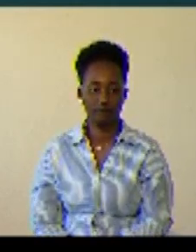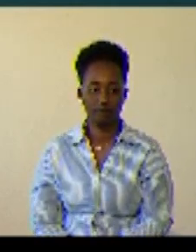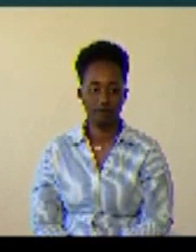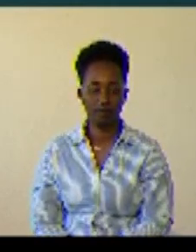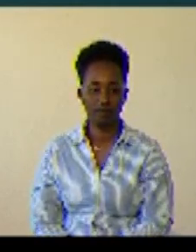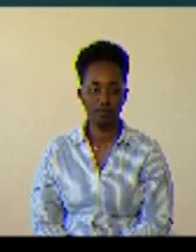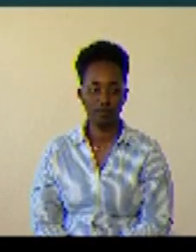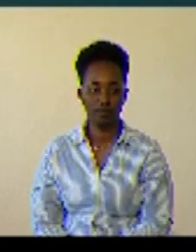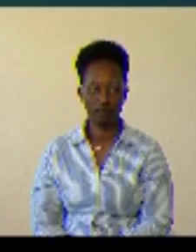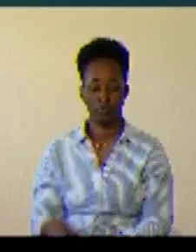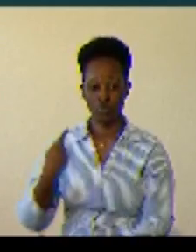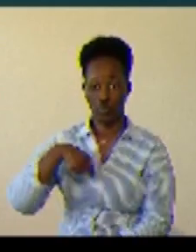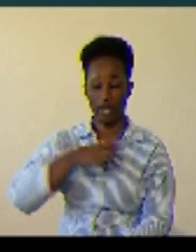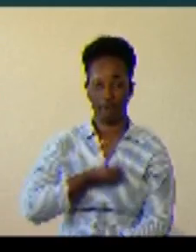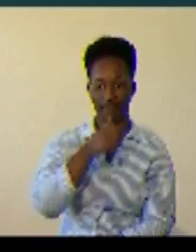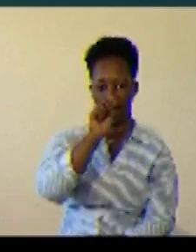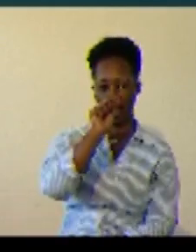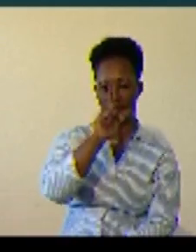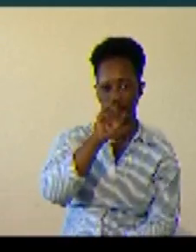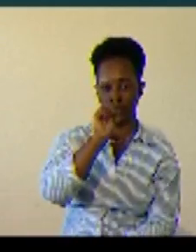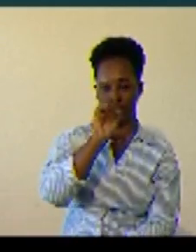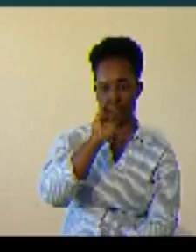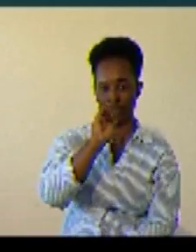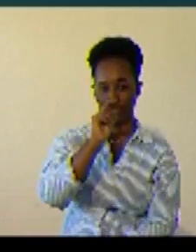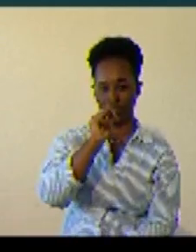we have aluminium, which must be in the